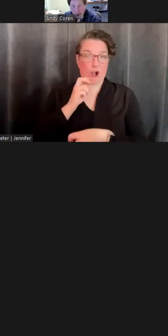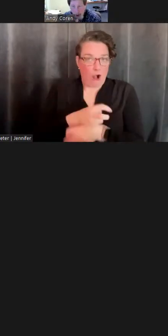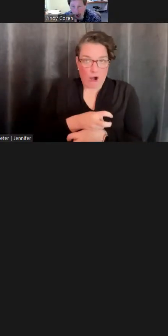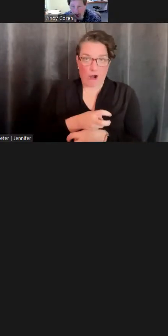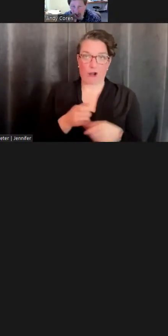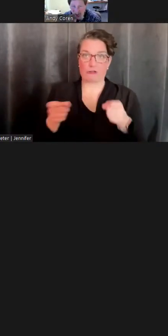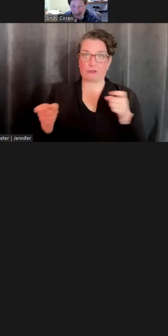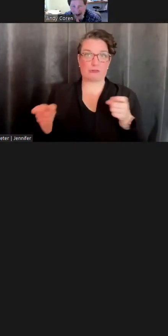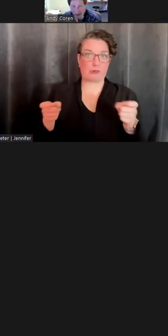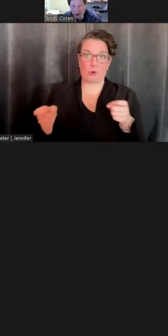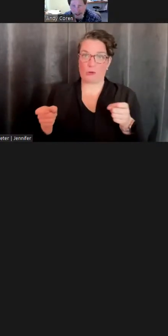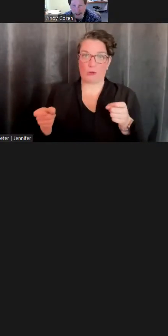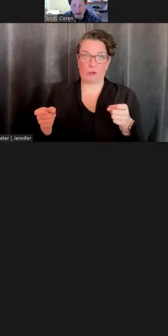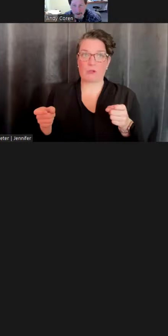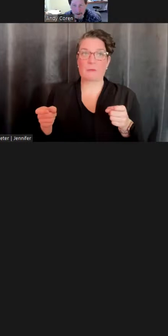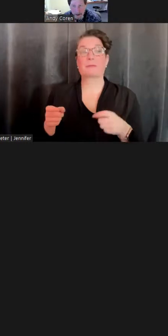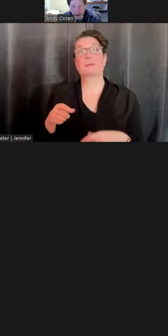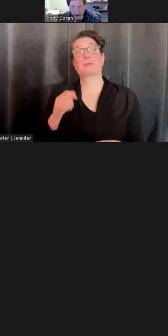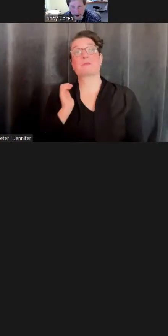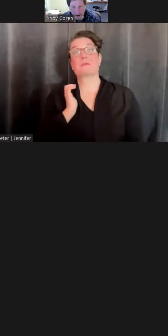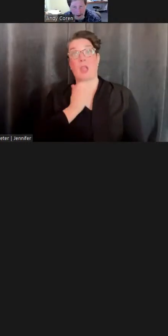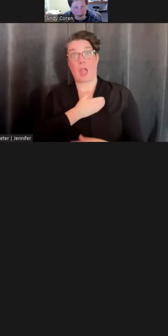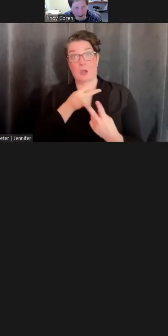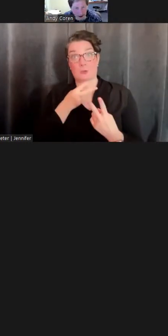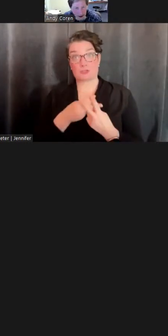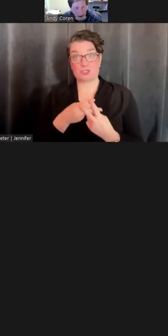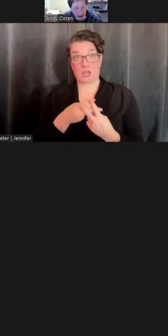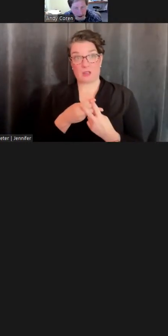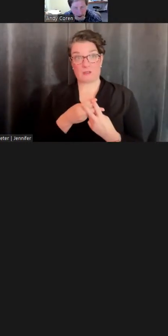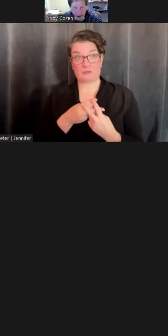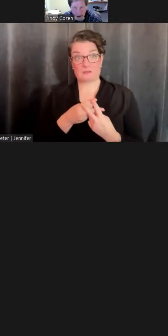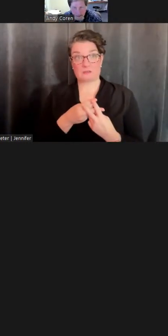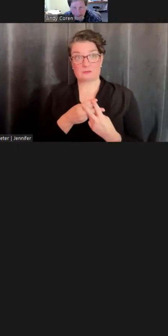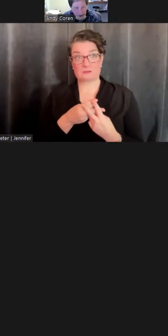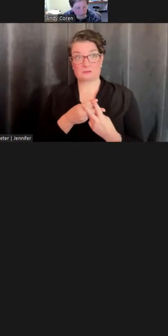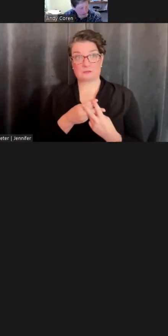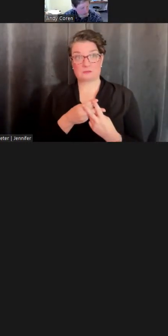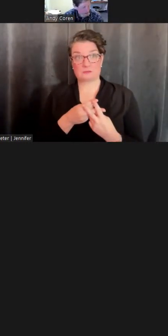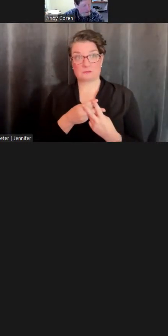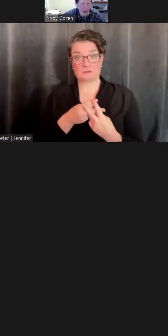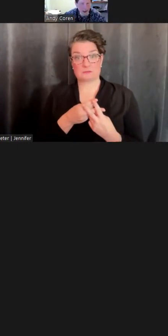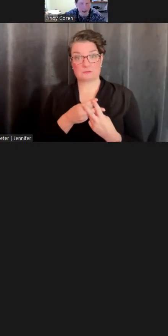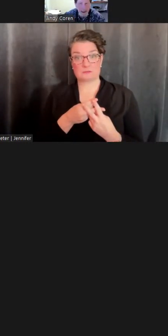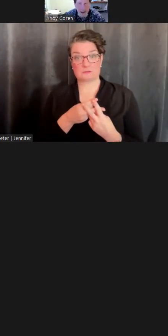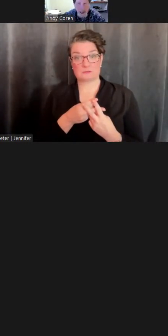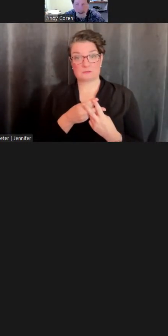them. In our jail, let's see, I believe,